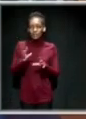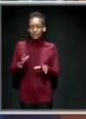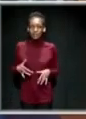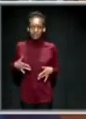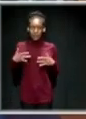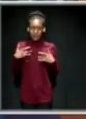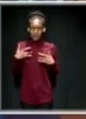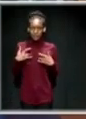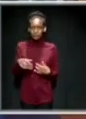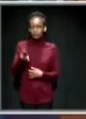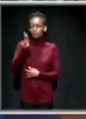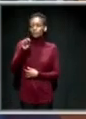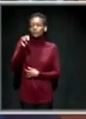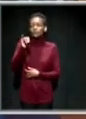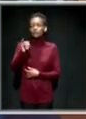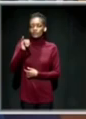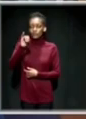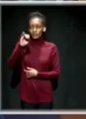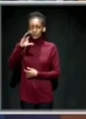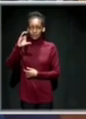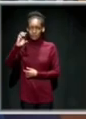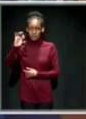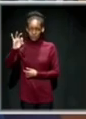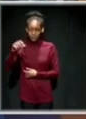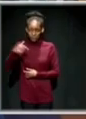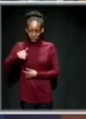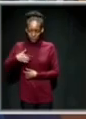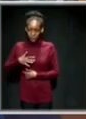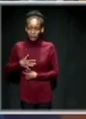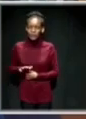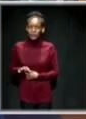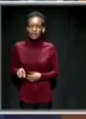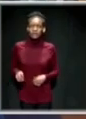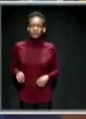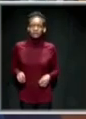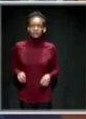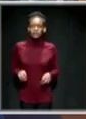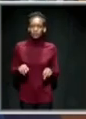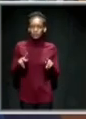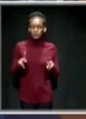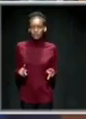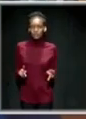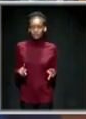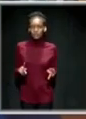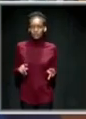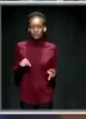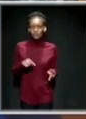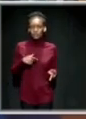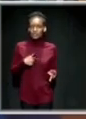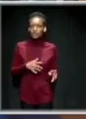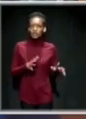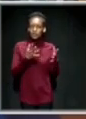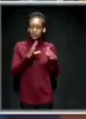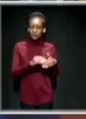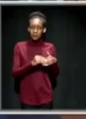UNICEF, I would like to take this opportunity to congratulate the Department of Social